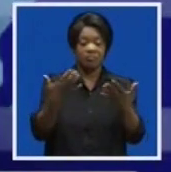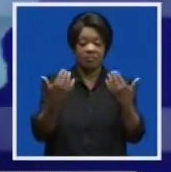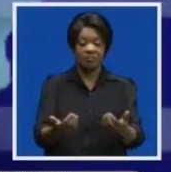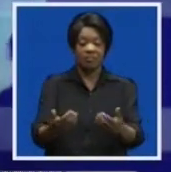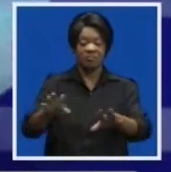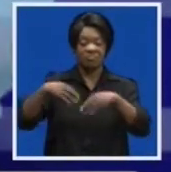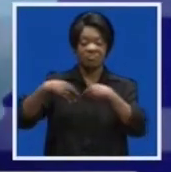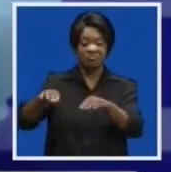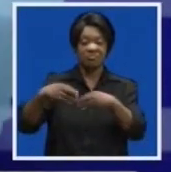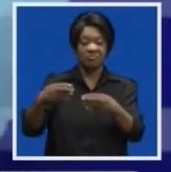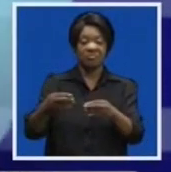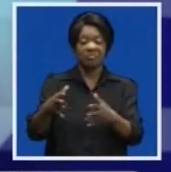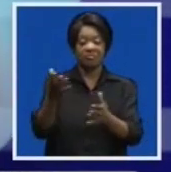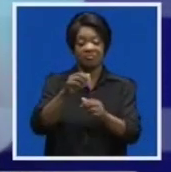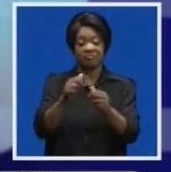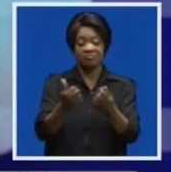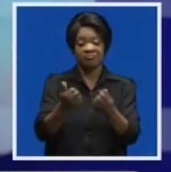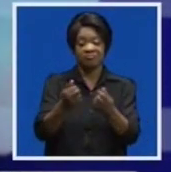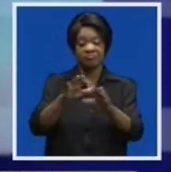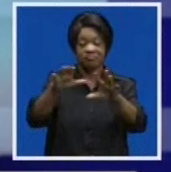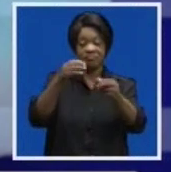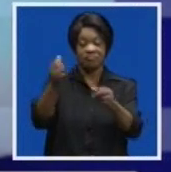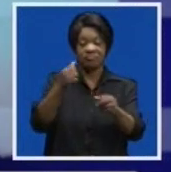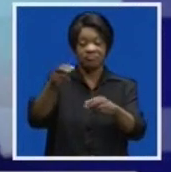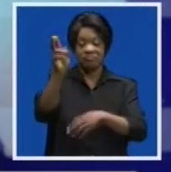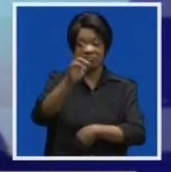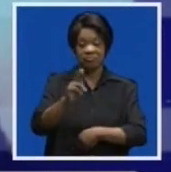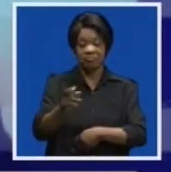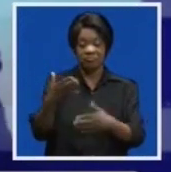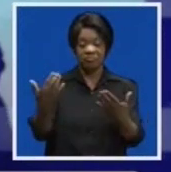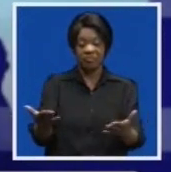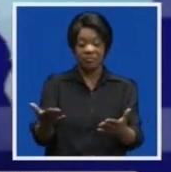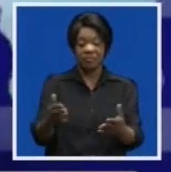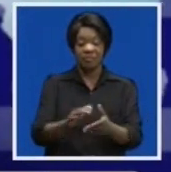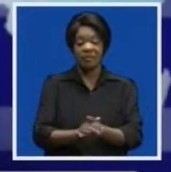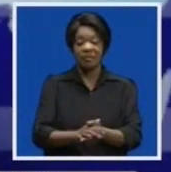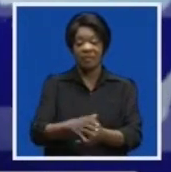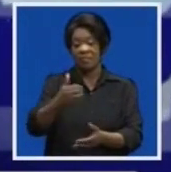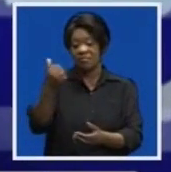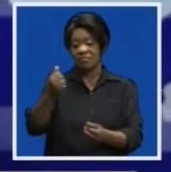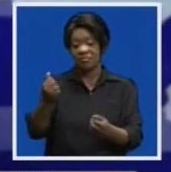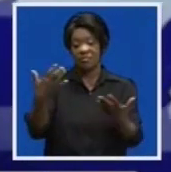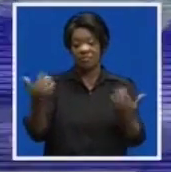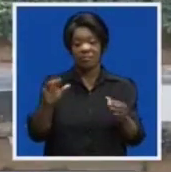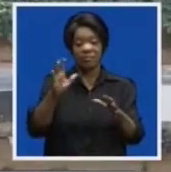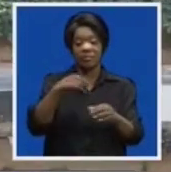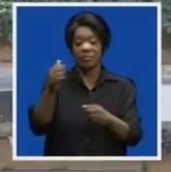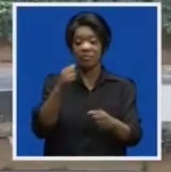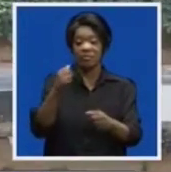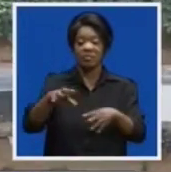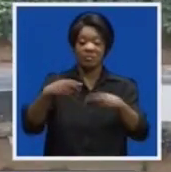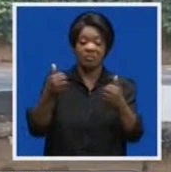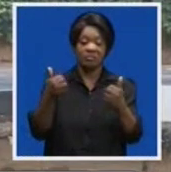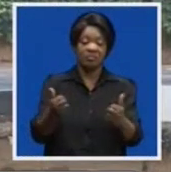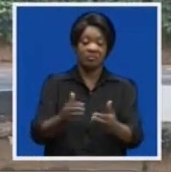and selling it in US dollars on the market, thereby pushing maize prices upwards. It's a very